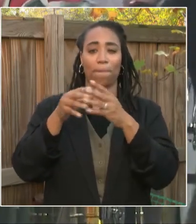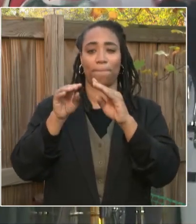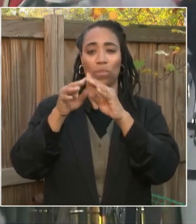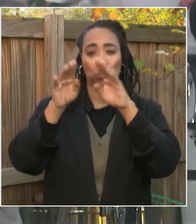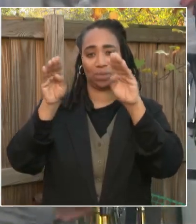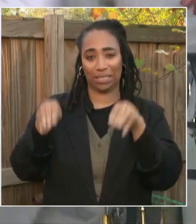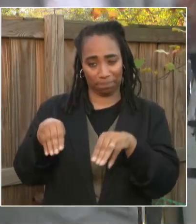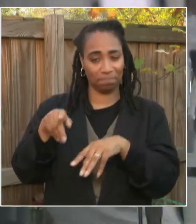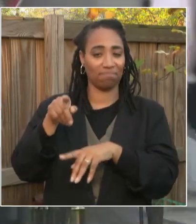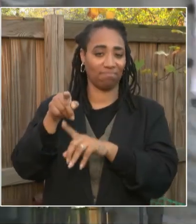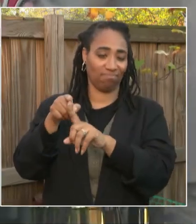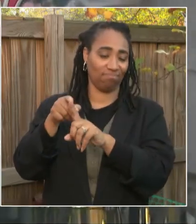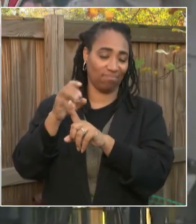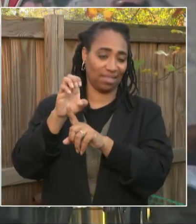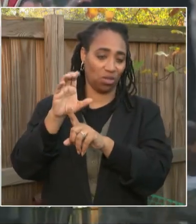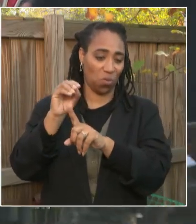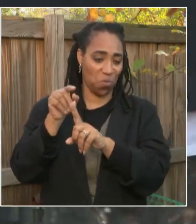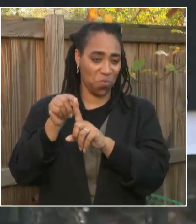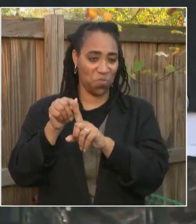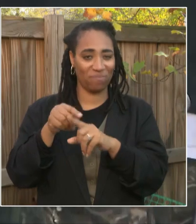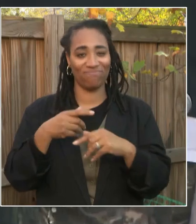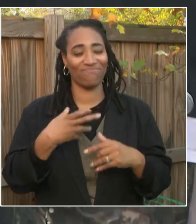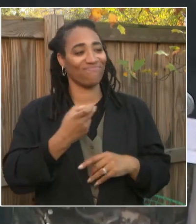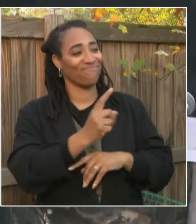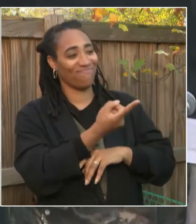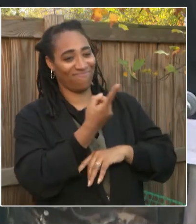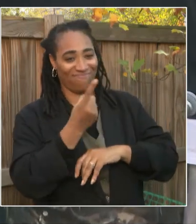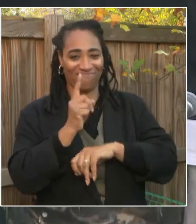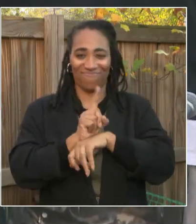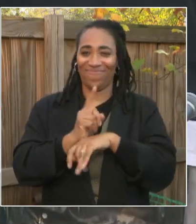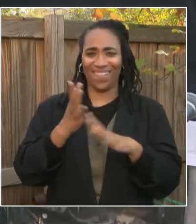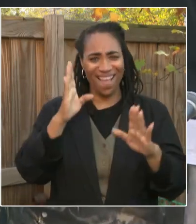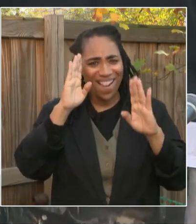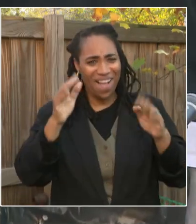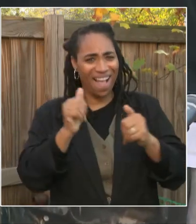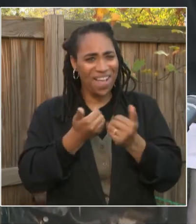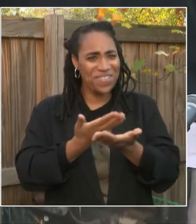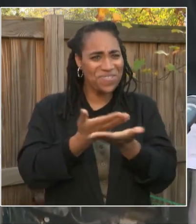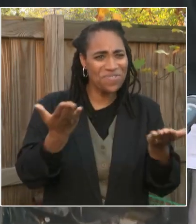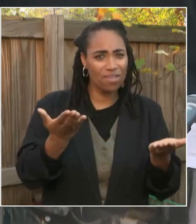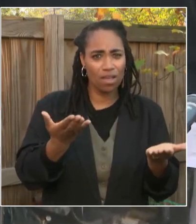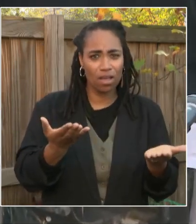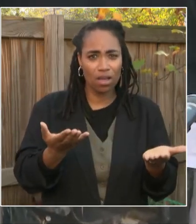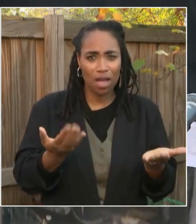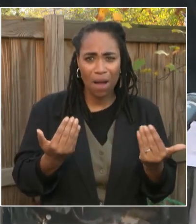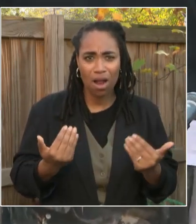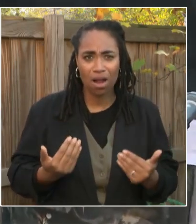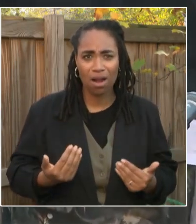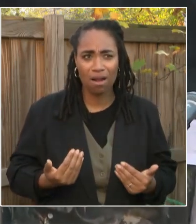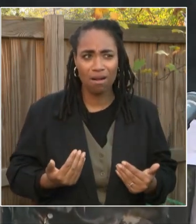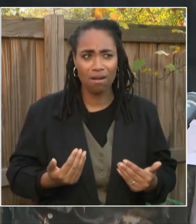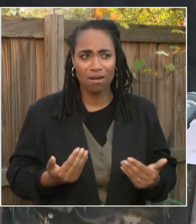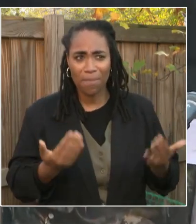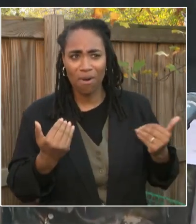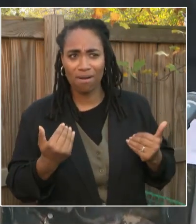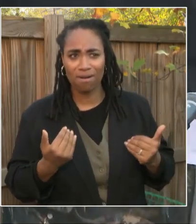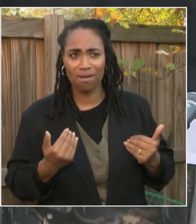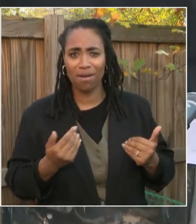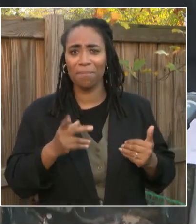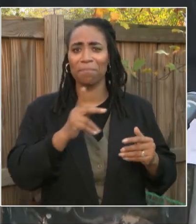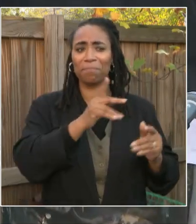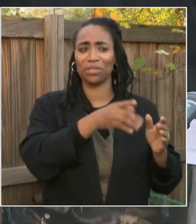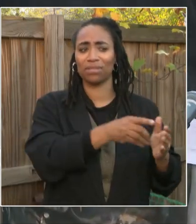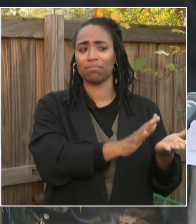Hello, everyone. How are you? Oh, y'all could do better than that. I know you can. Thank you. Thank you so